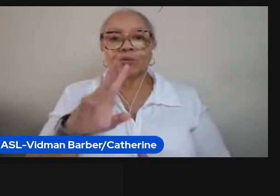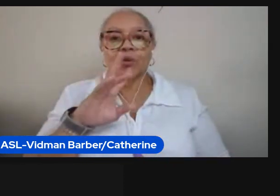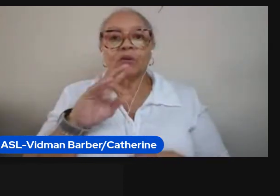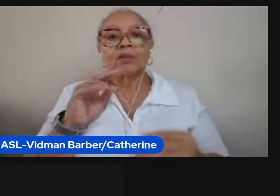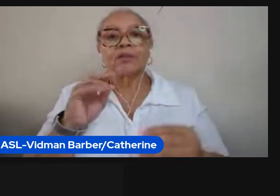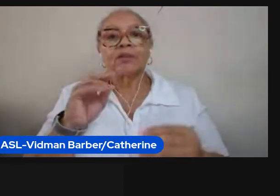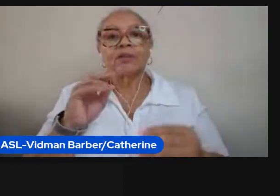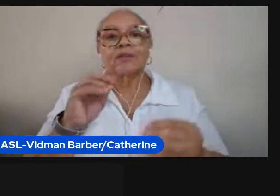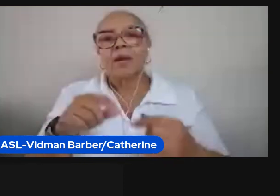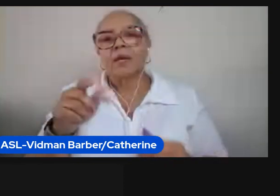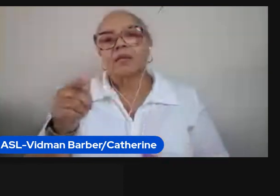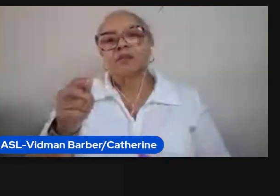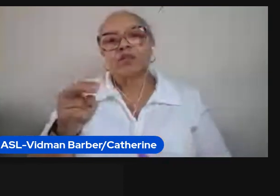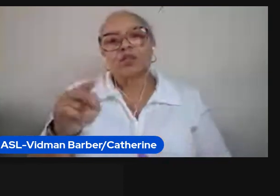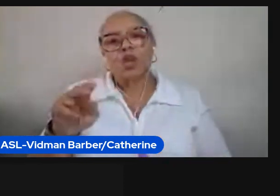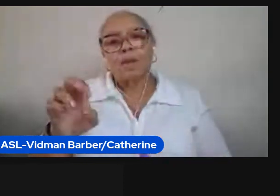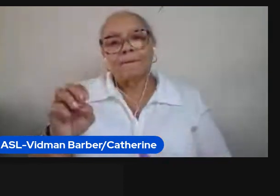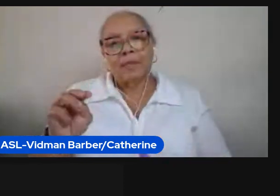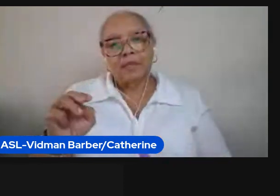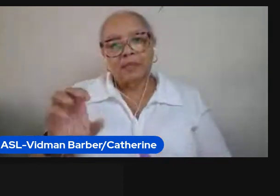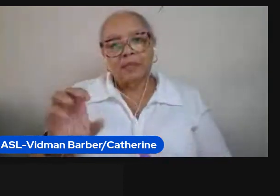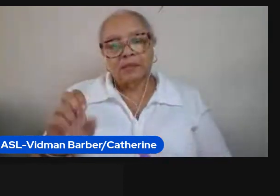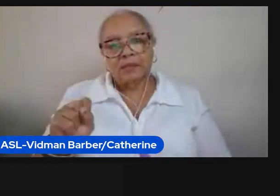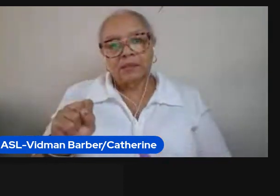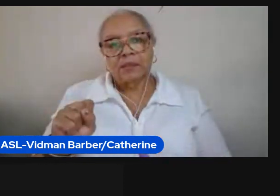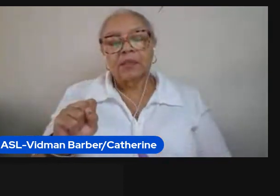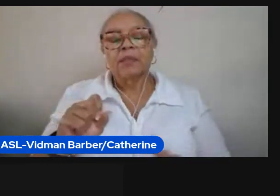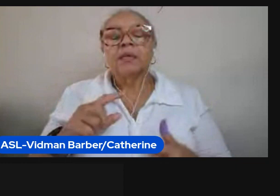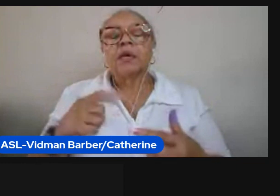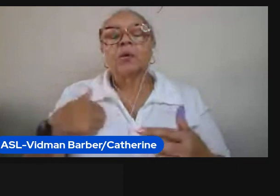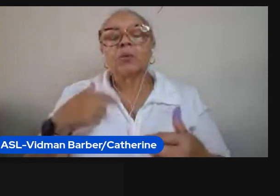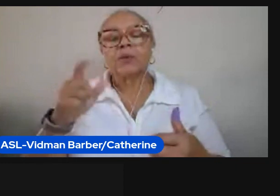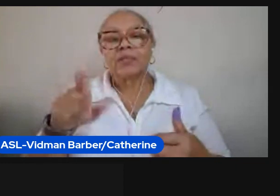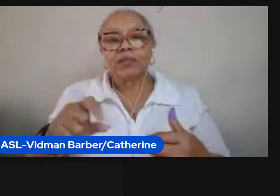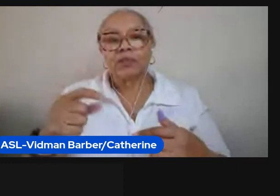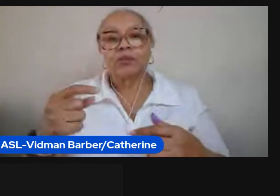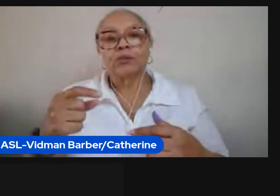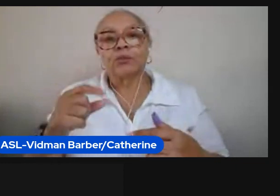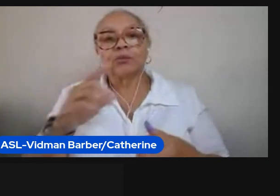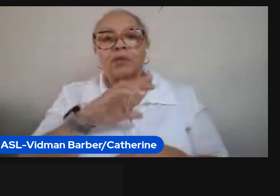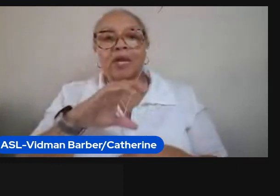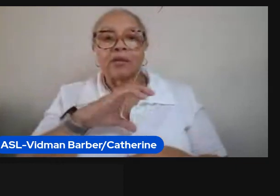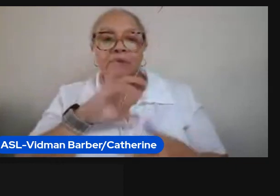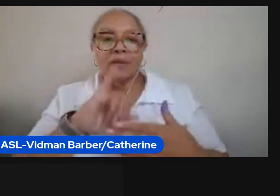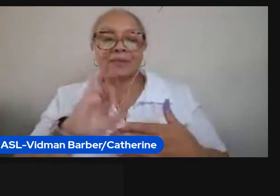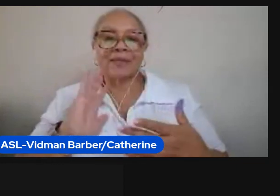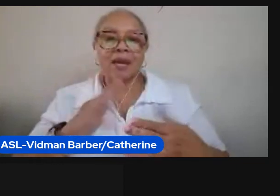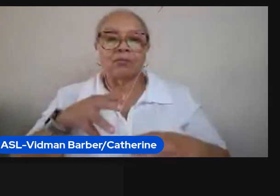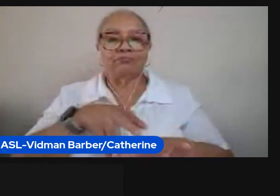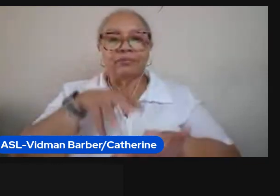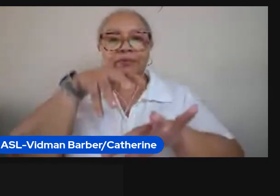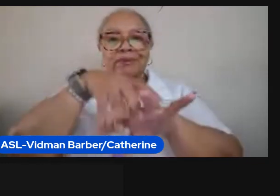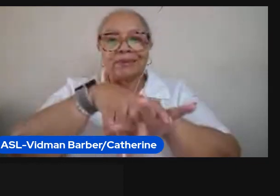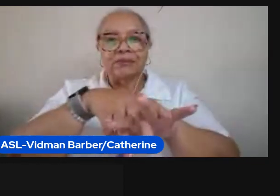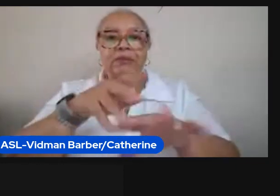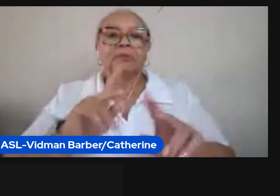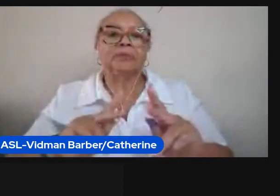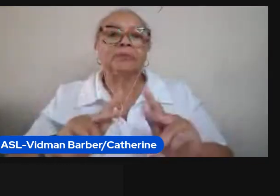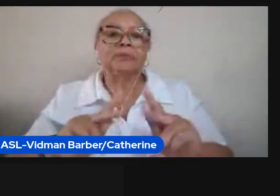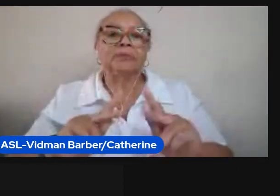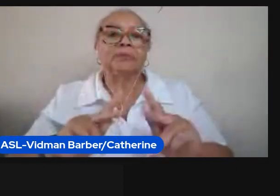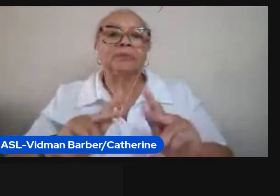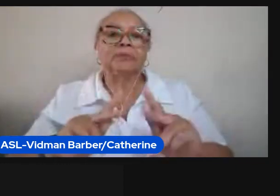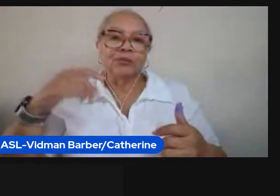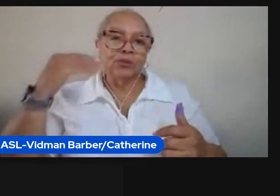genomics. Um, so we need to characterize our indigenous. We need to know what is